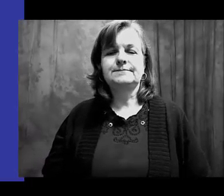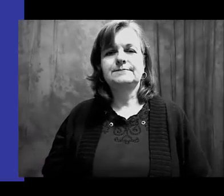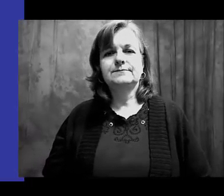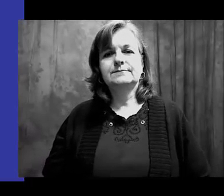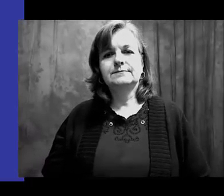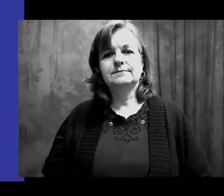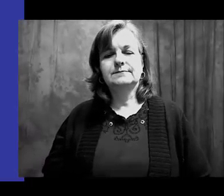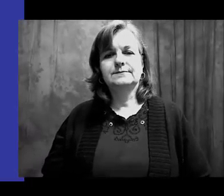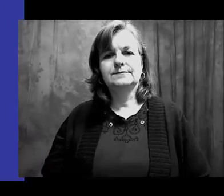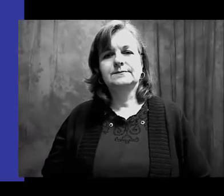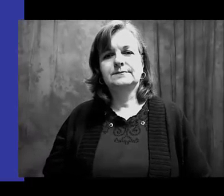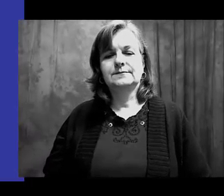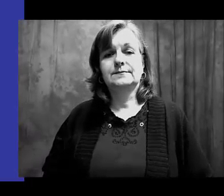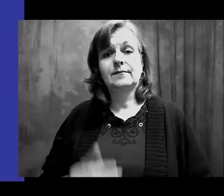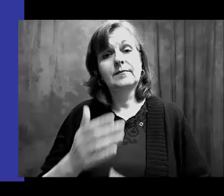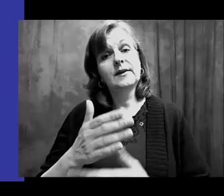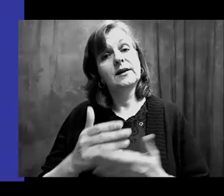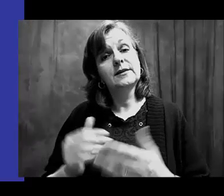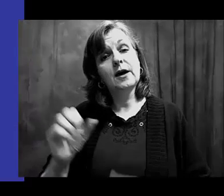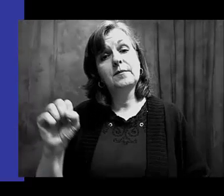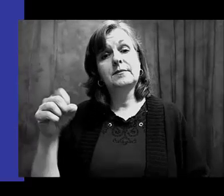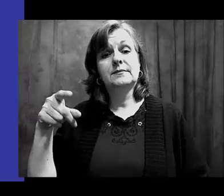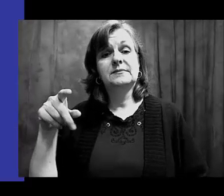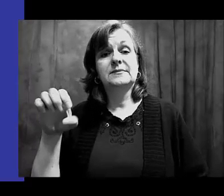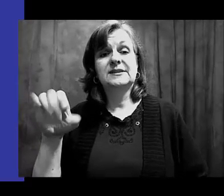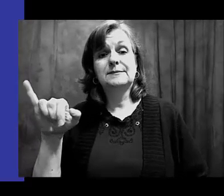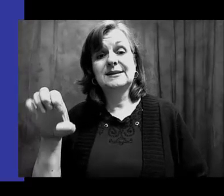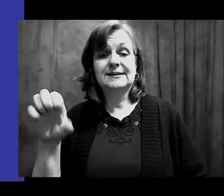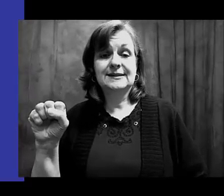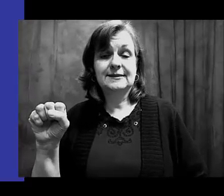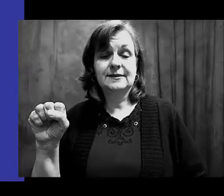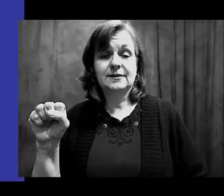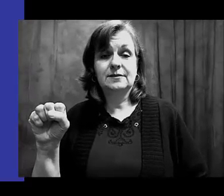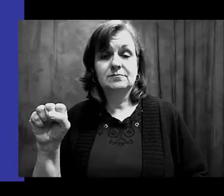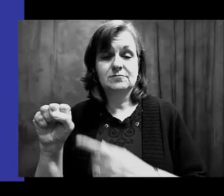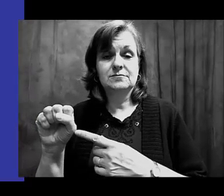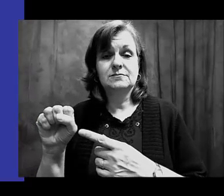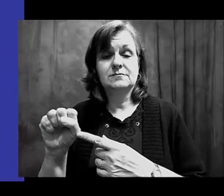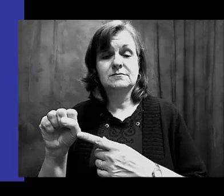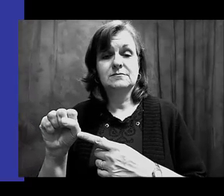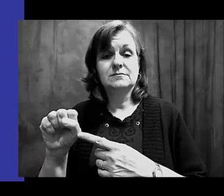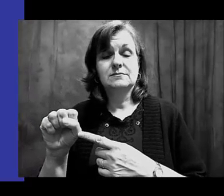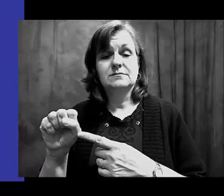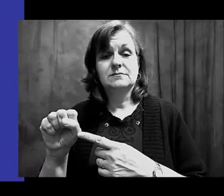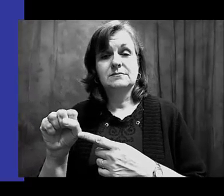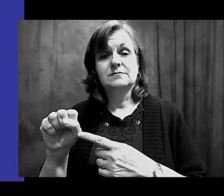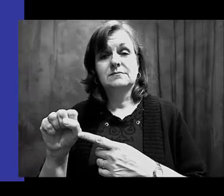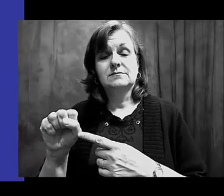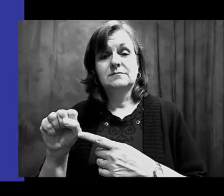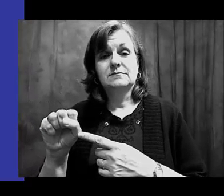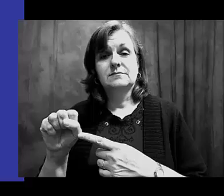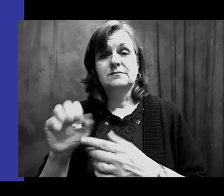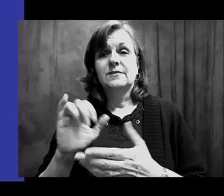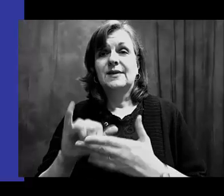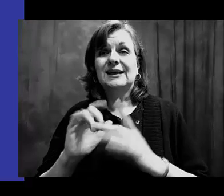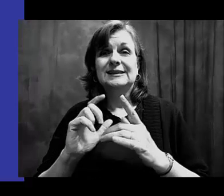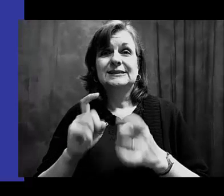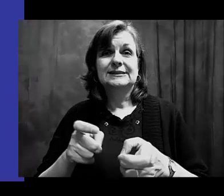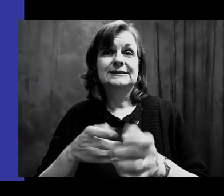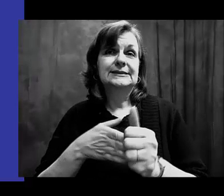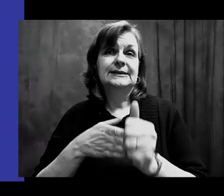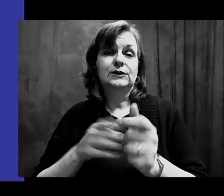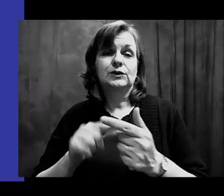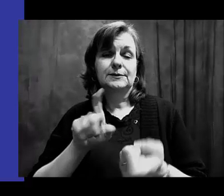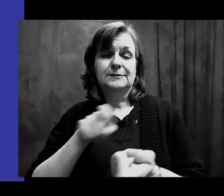in some species, we look at this being an indicator of particular phenotypes. So fruit